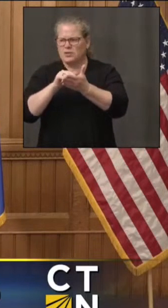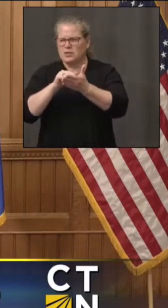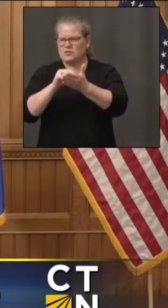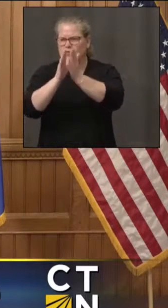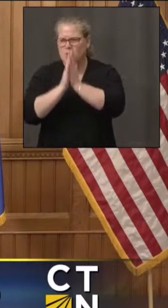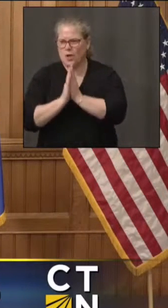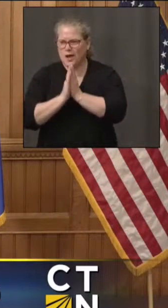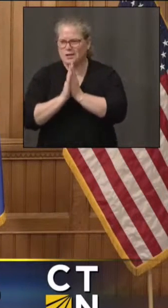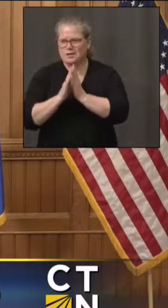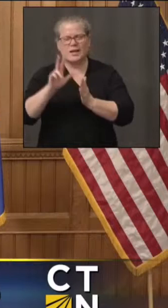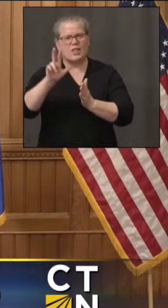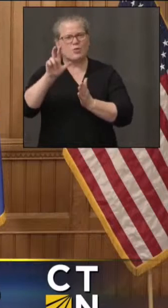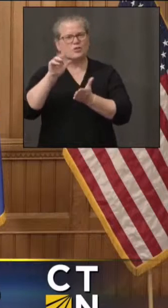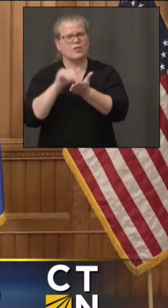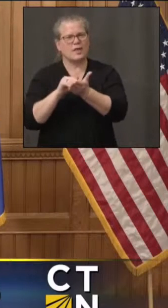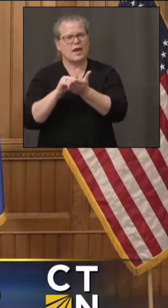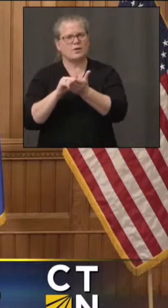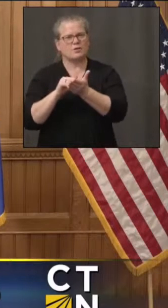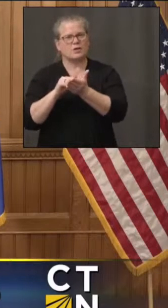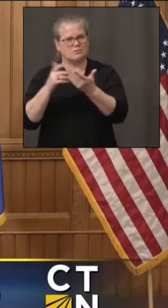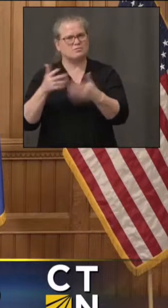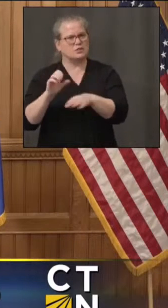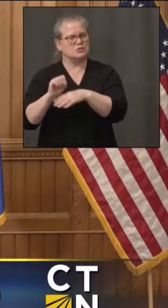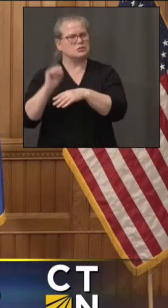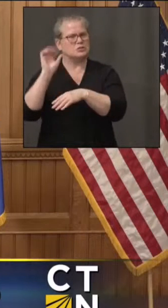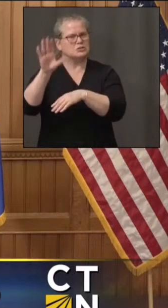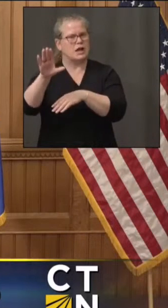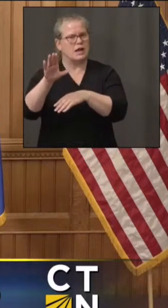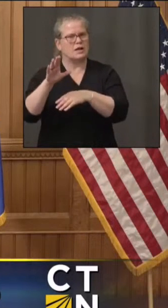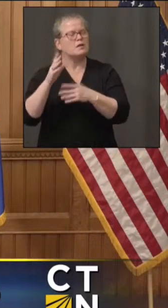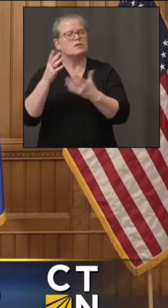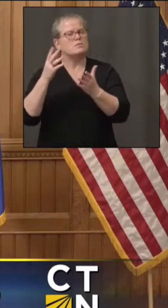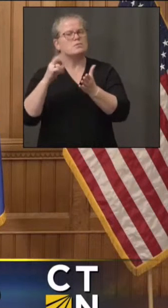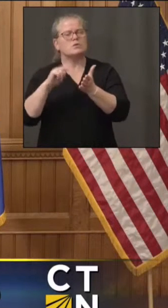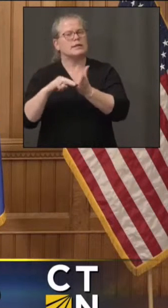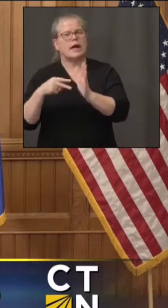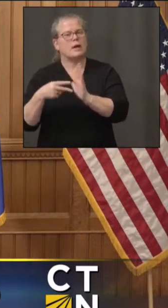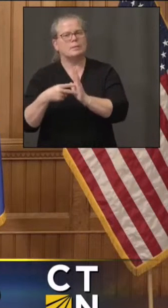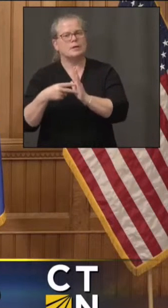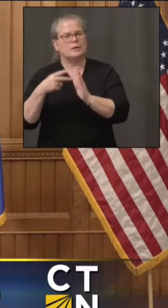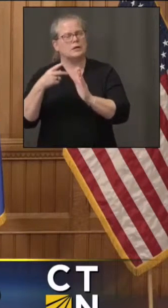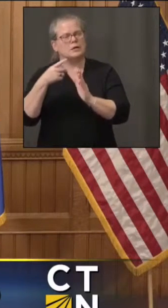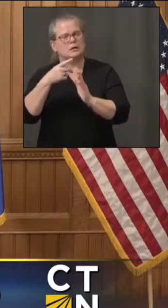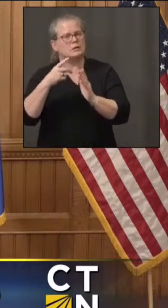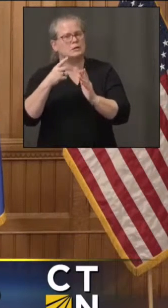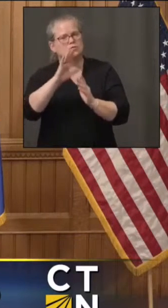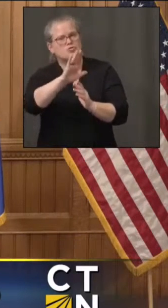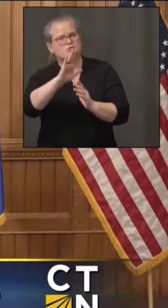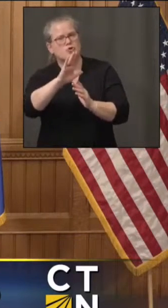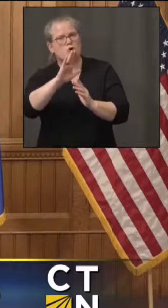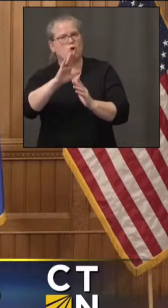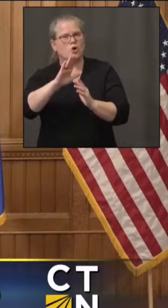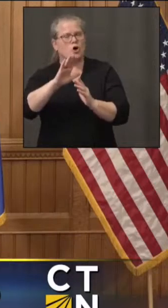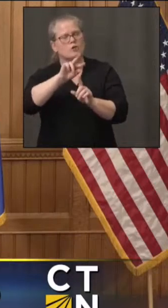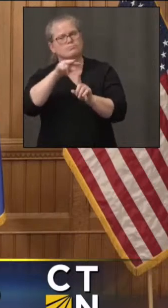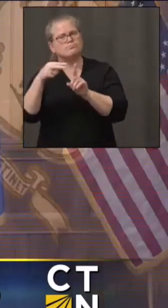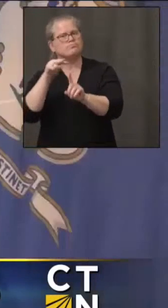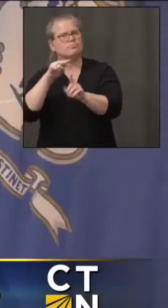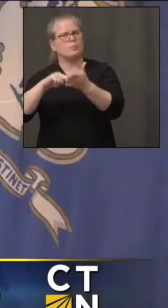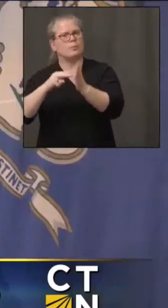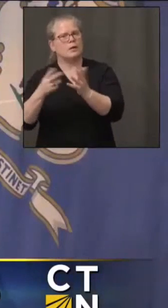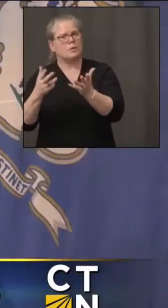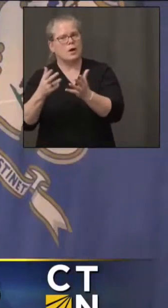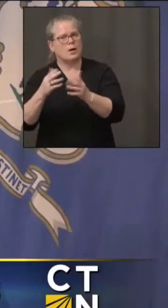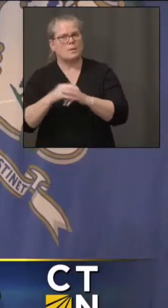taking advantage of the one-time opportunity to vote by absentee ballot? Tells me that the people of Connecticut are